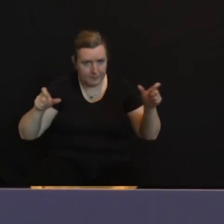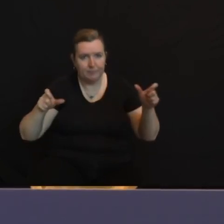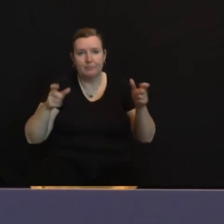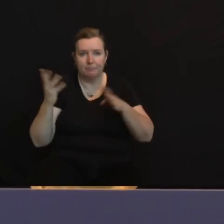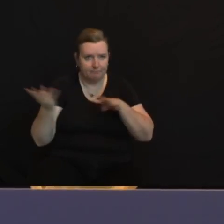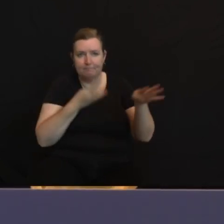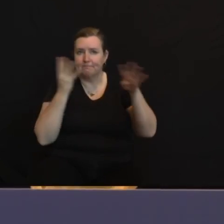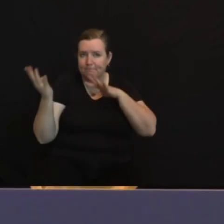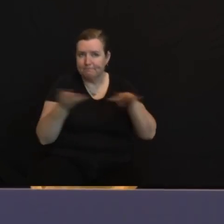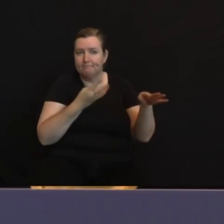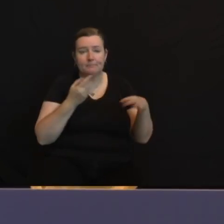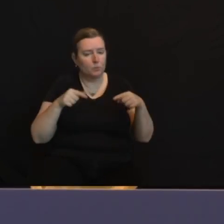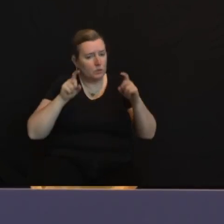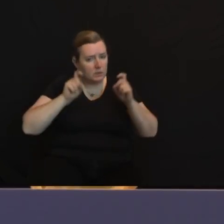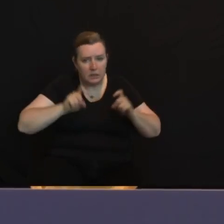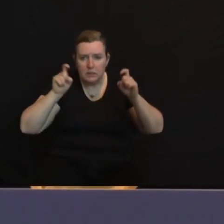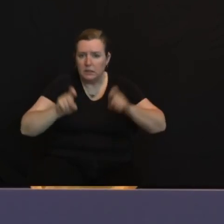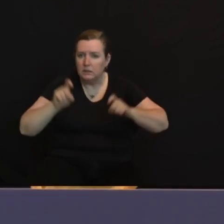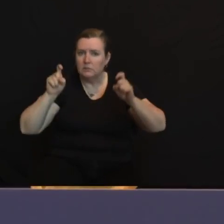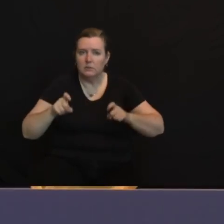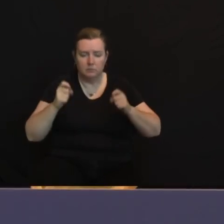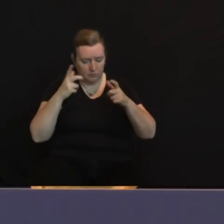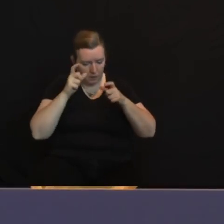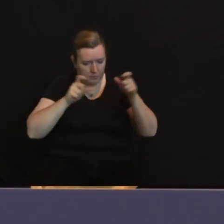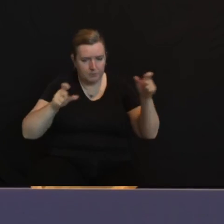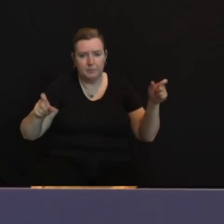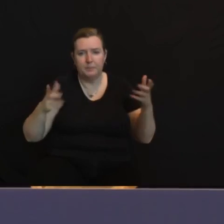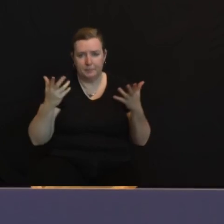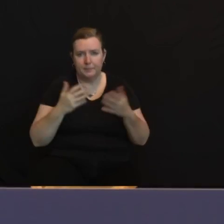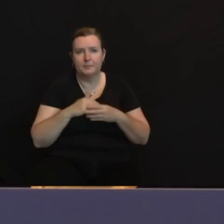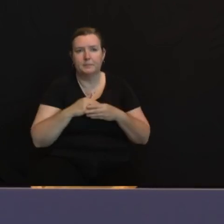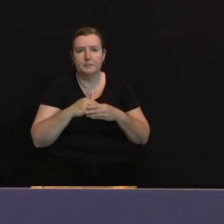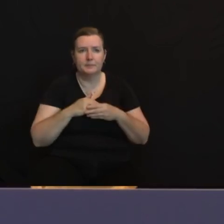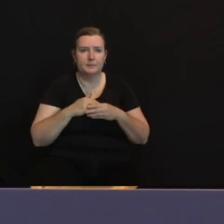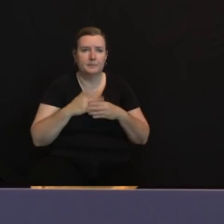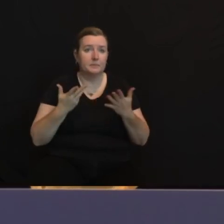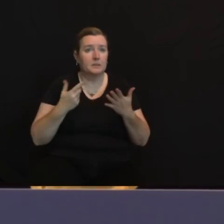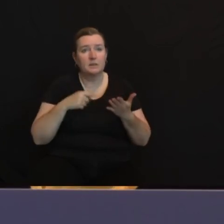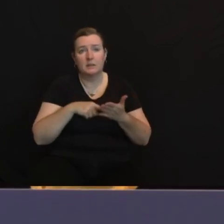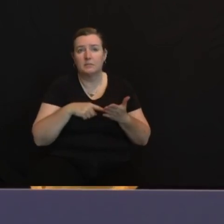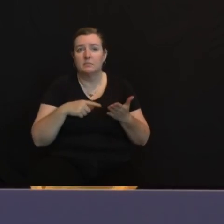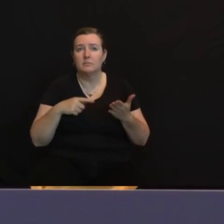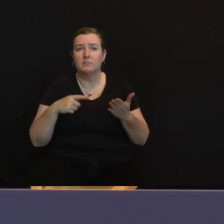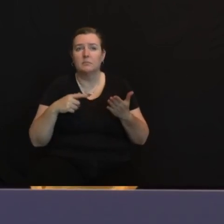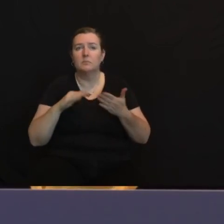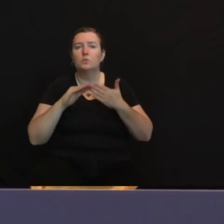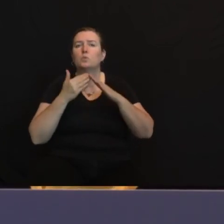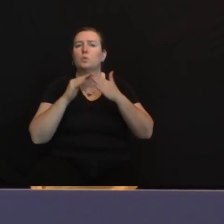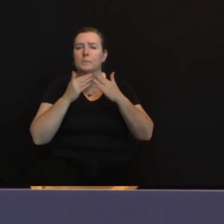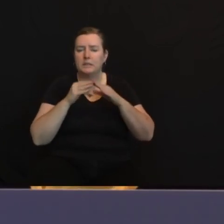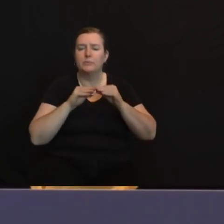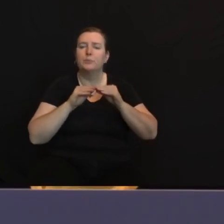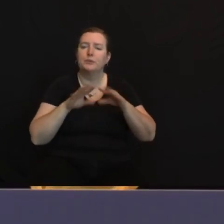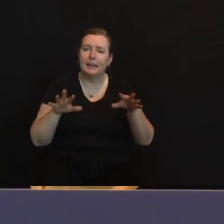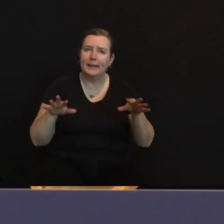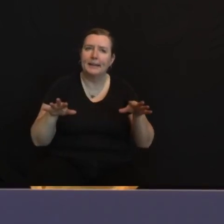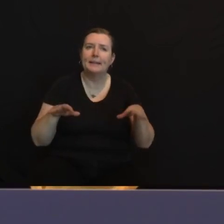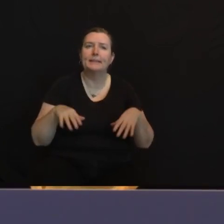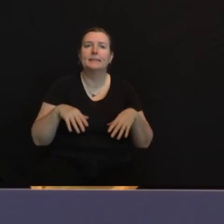So part of this is community spread, and part of this is the denominator per capita is about as big as it is in New Jersey as it is